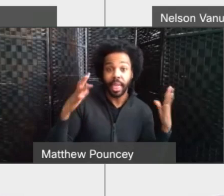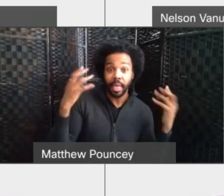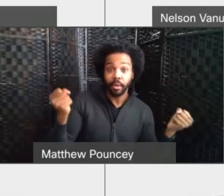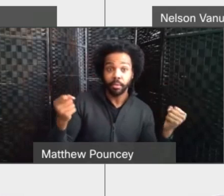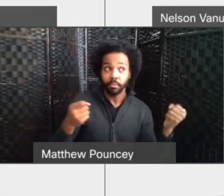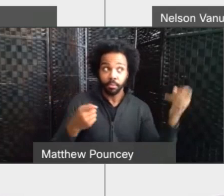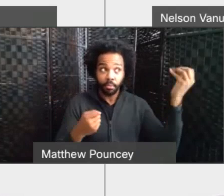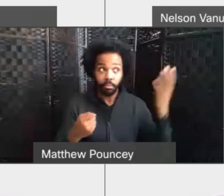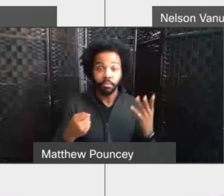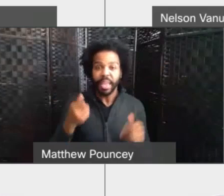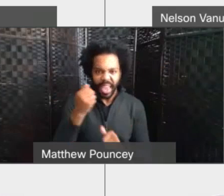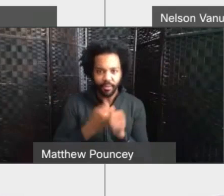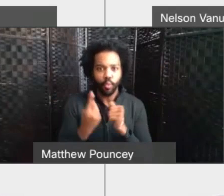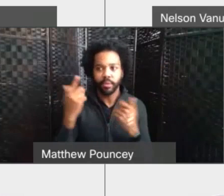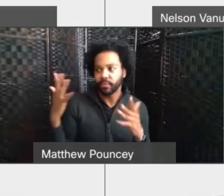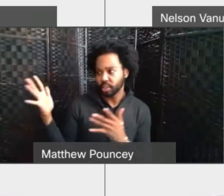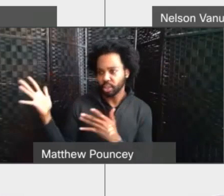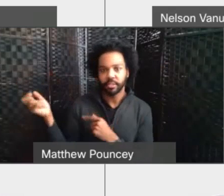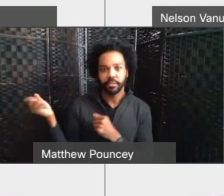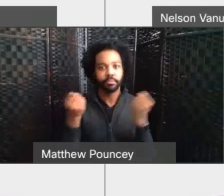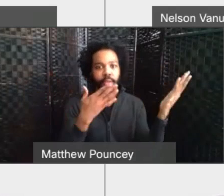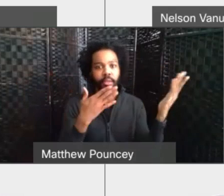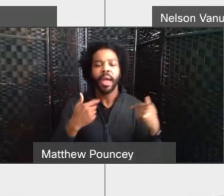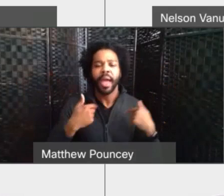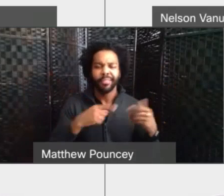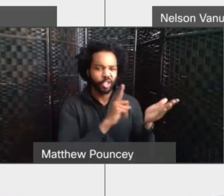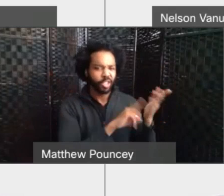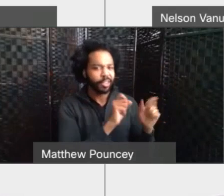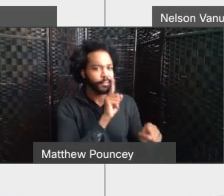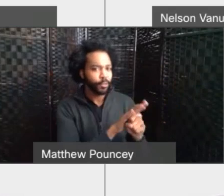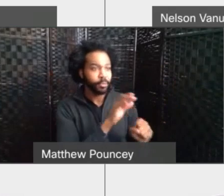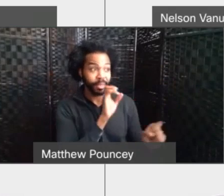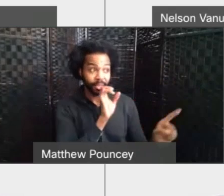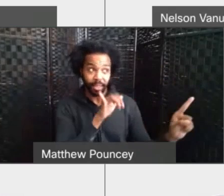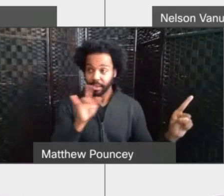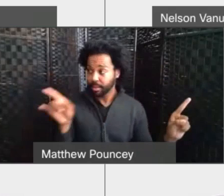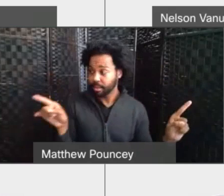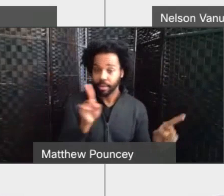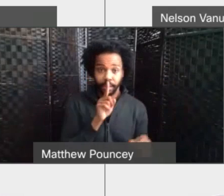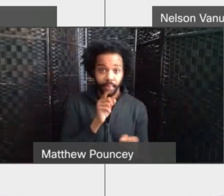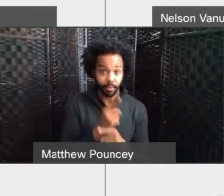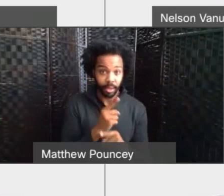had submitted to DC Health. So we'll check to confirm that that's accurate and get it back out to folks.